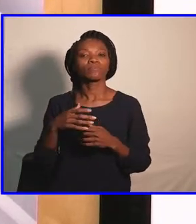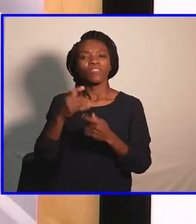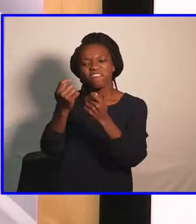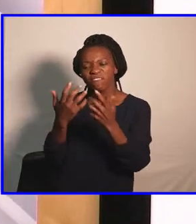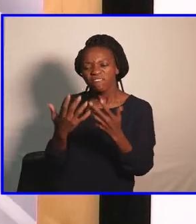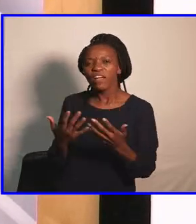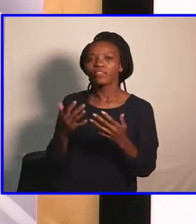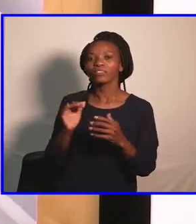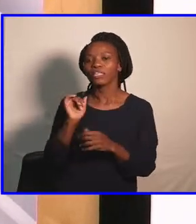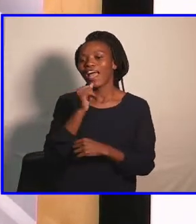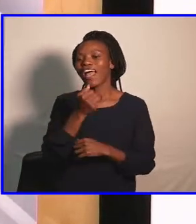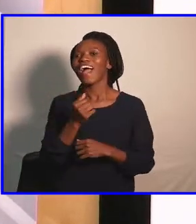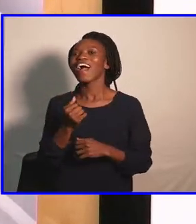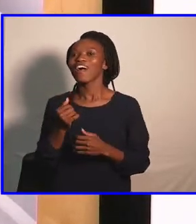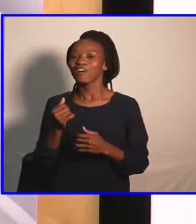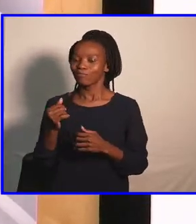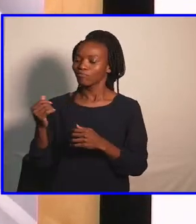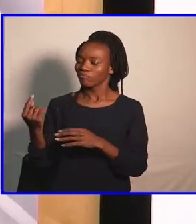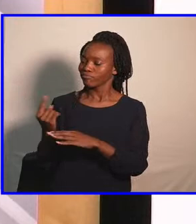our host today,